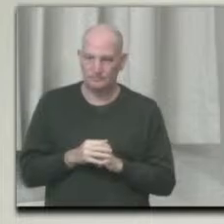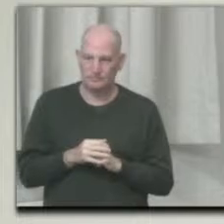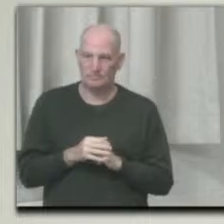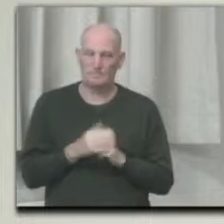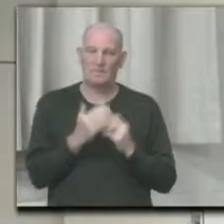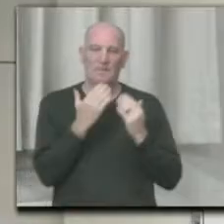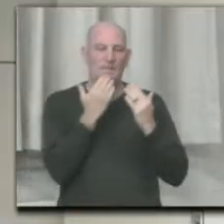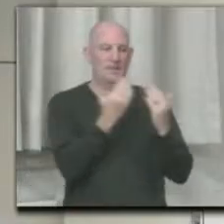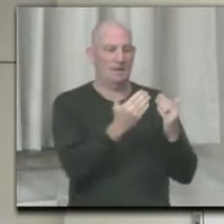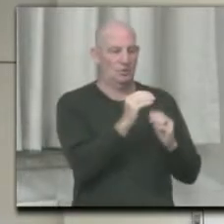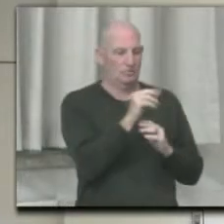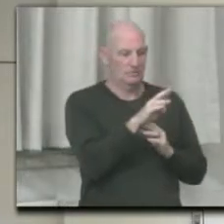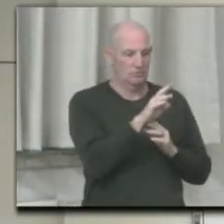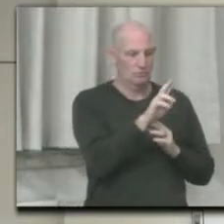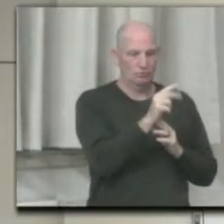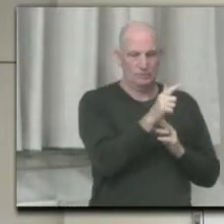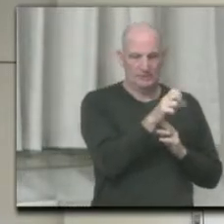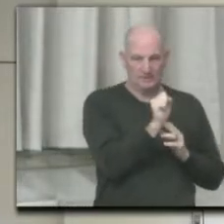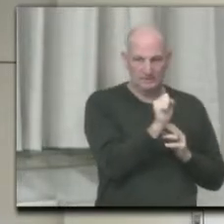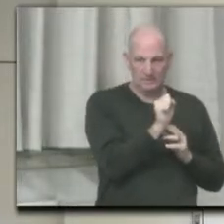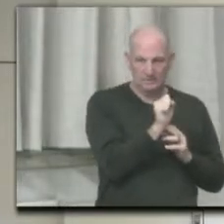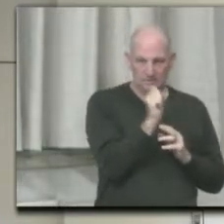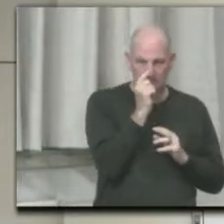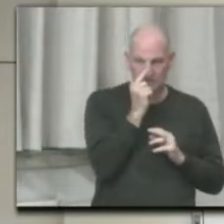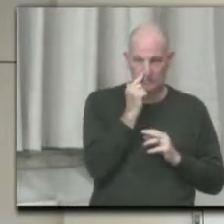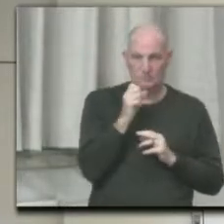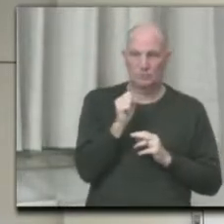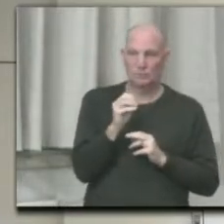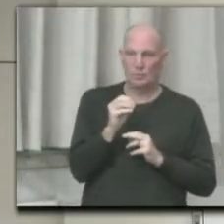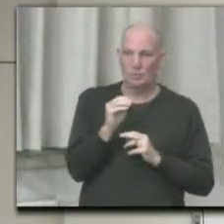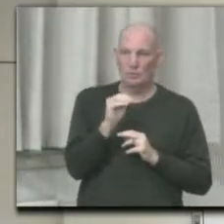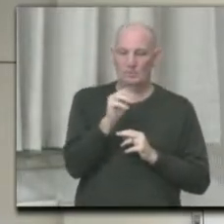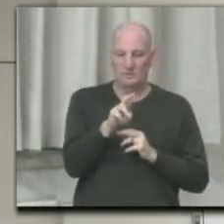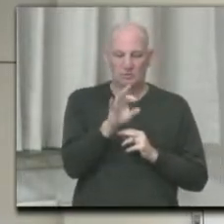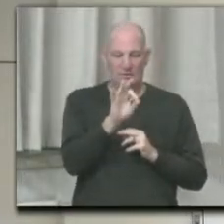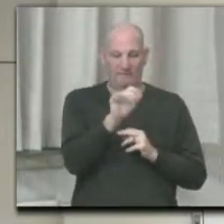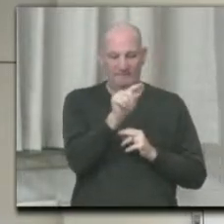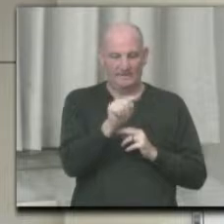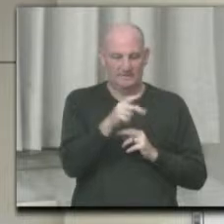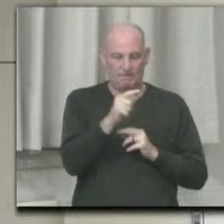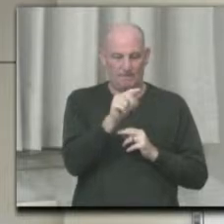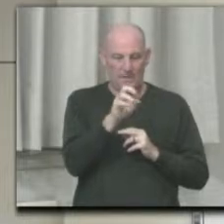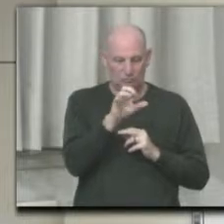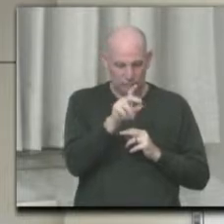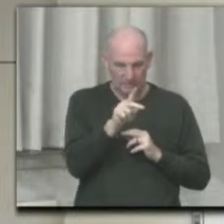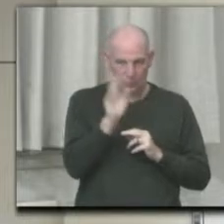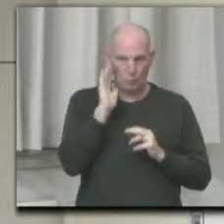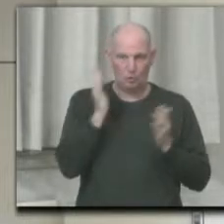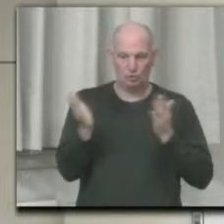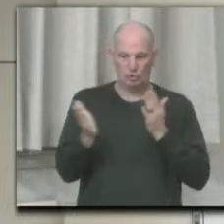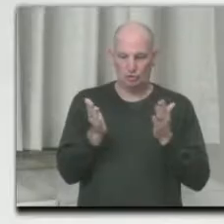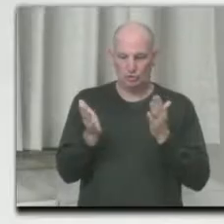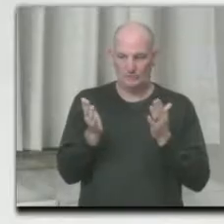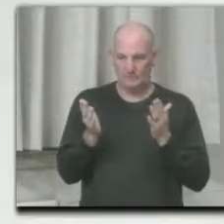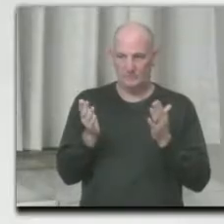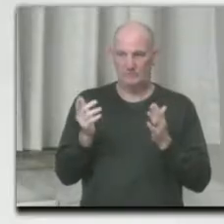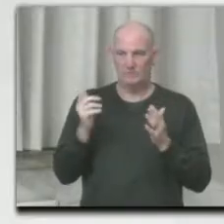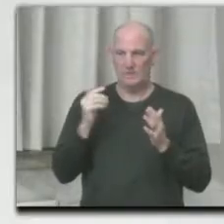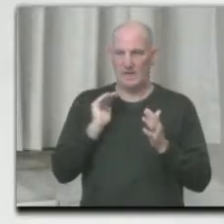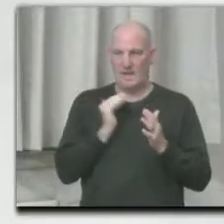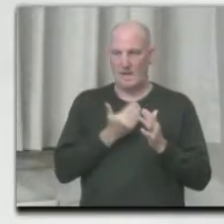Briggs. The proceedings will go as follows. Mr. Fitzpatrick, our board director, will serve as our teller in this